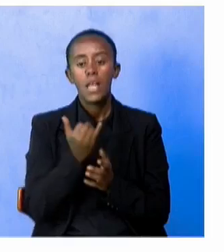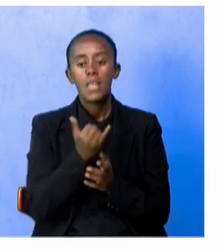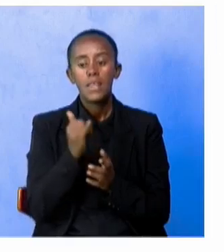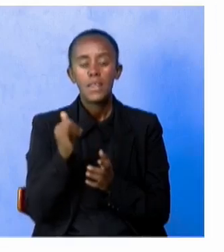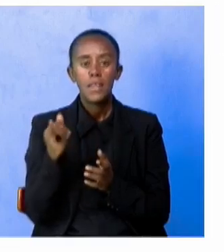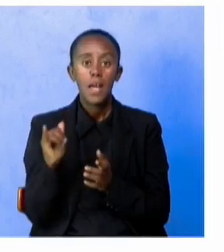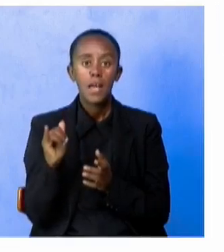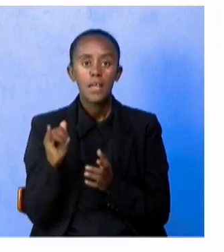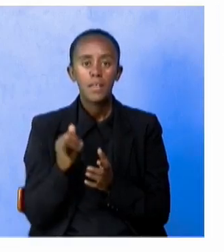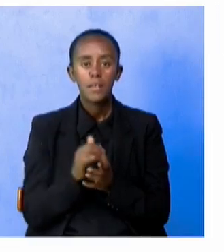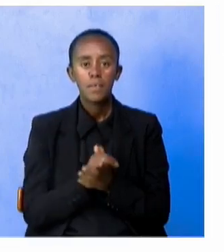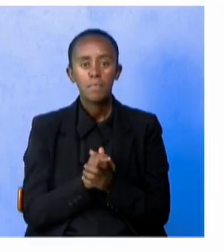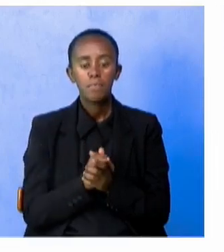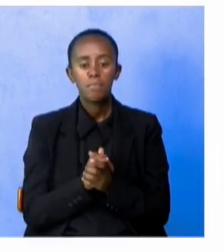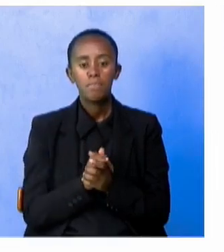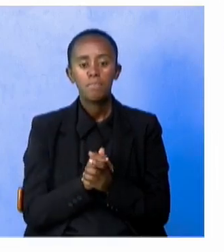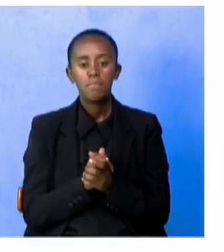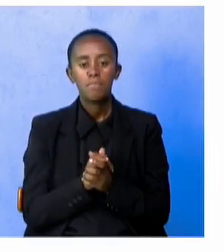blank